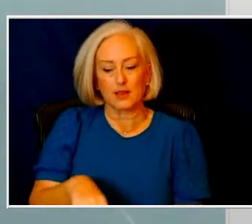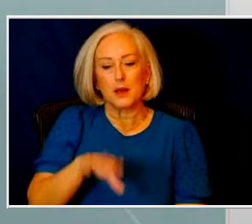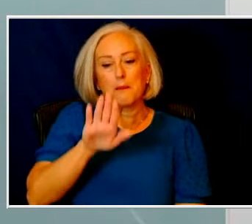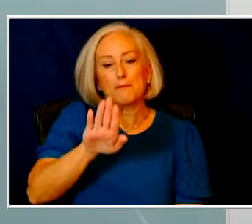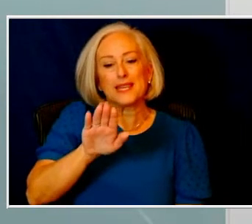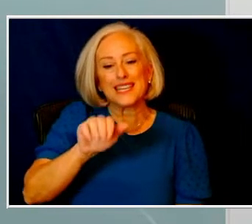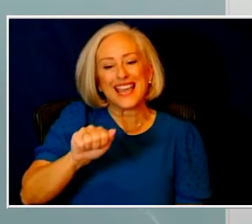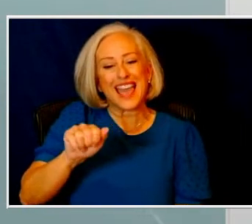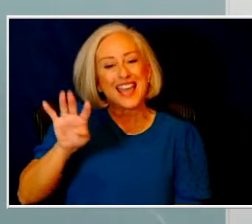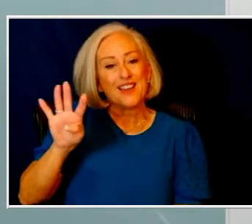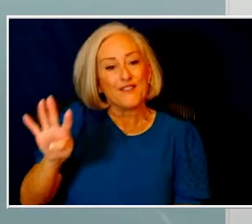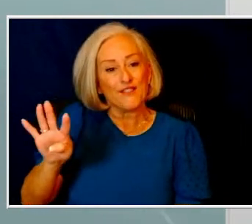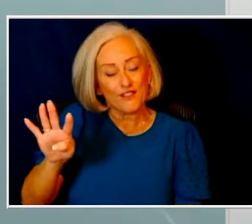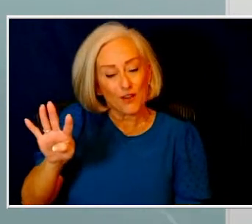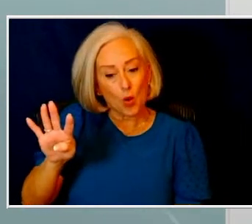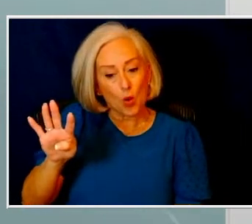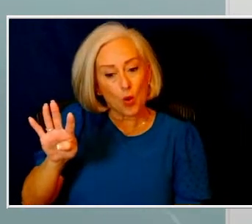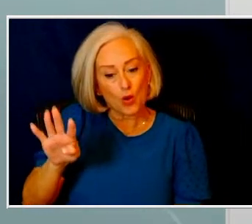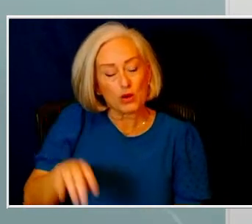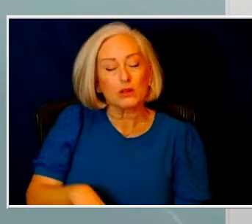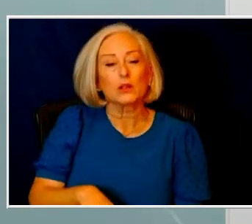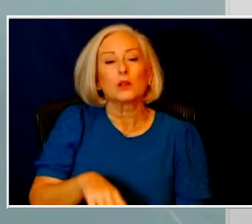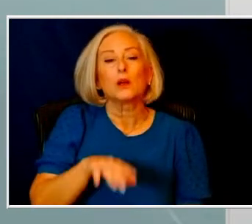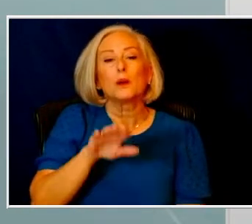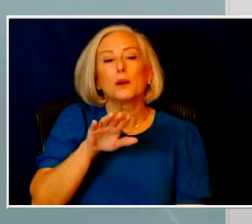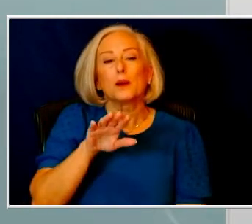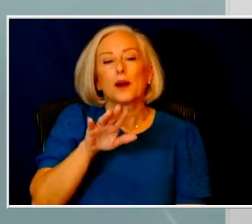a sliver, but also